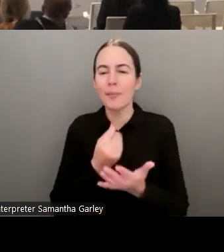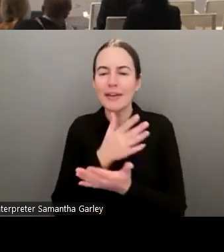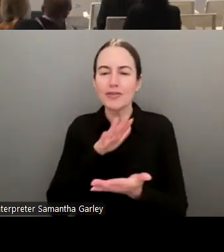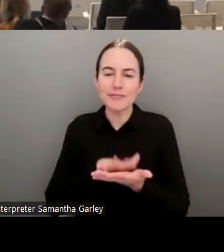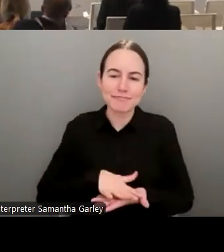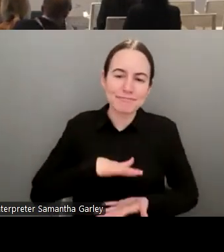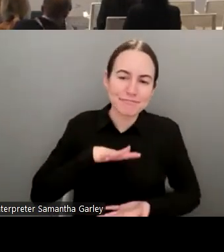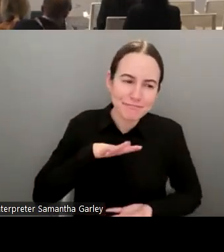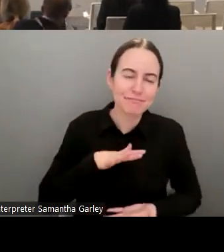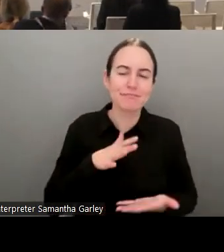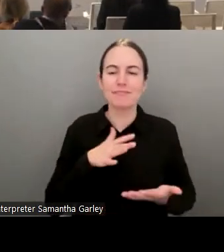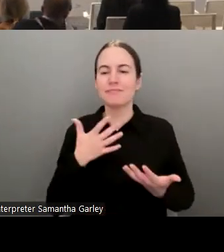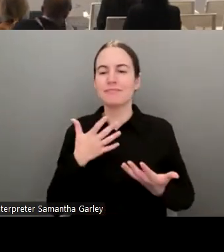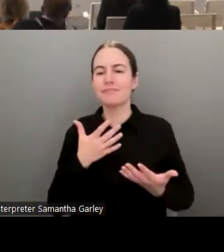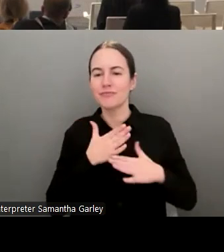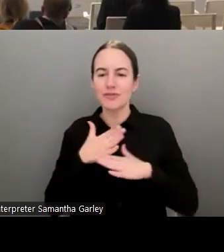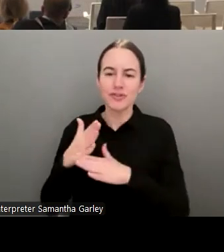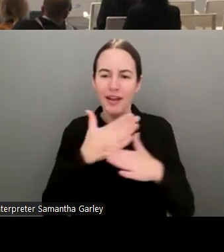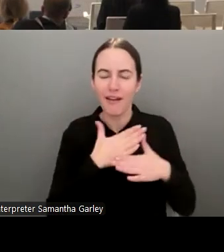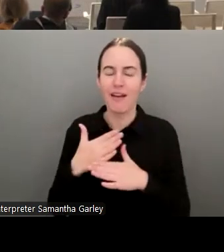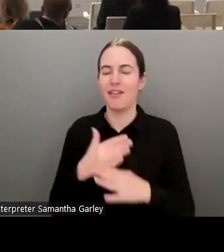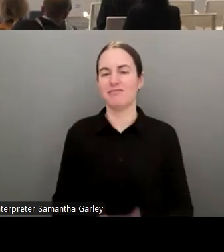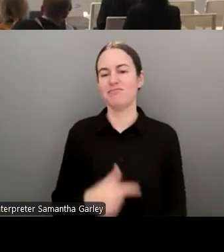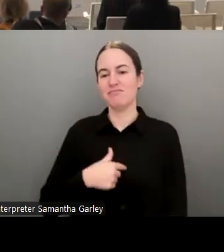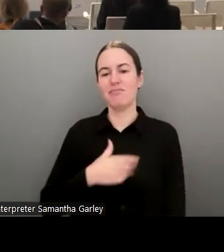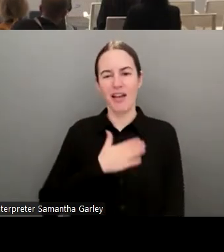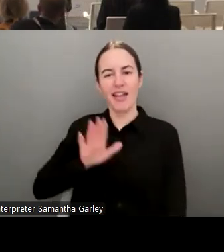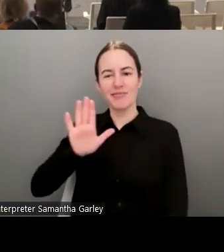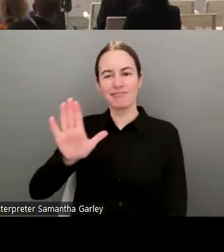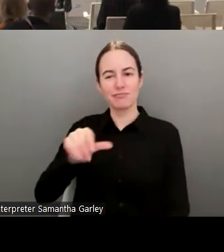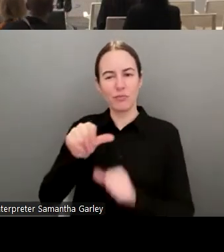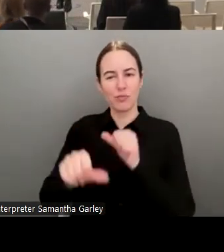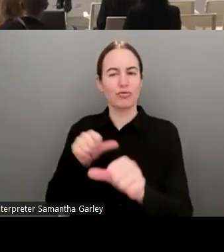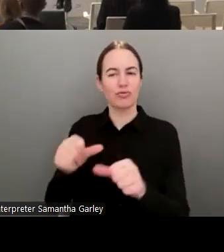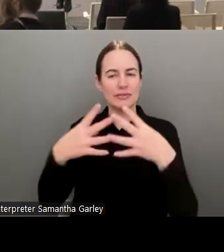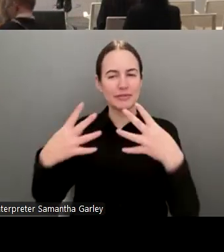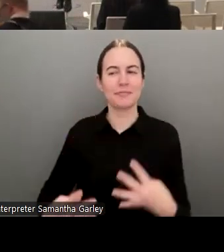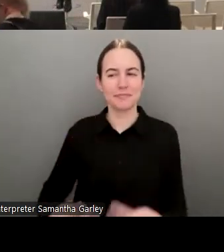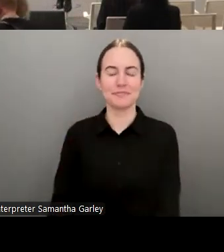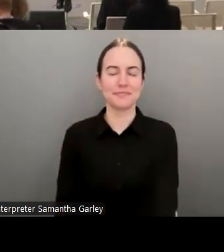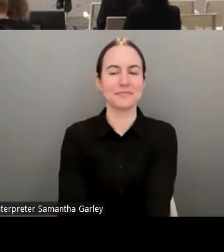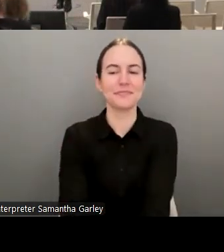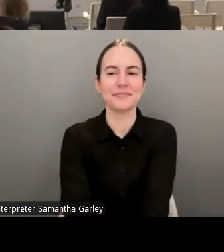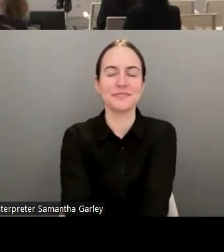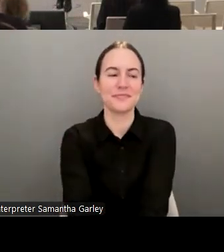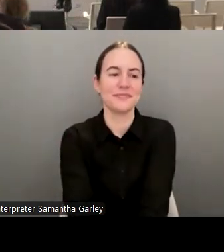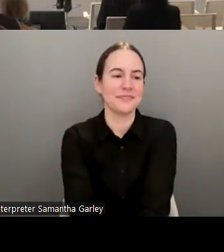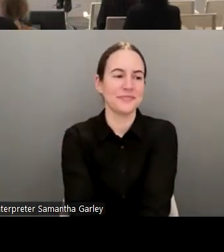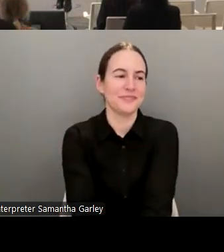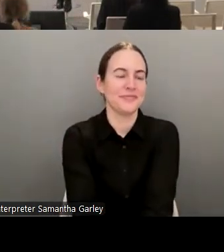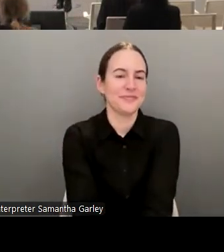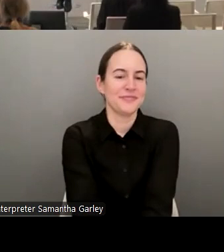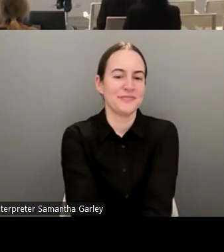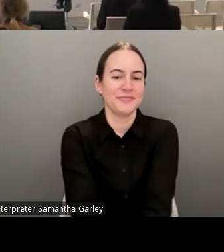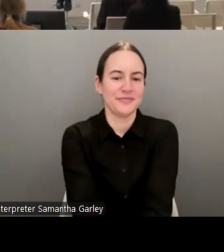like staying certified professional. So I do really like these mechanisms. Mm-hmm. And